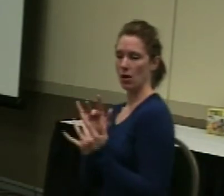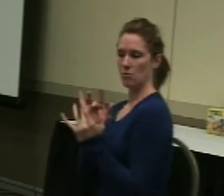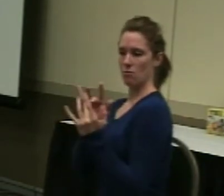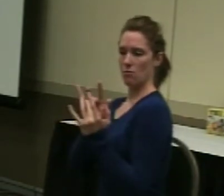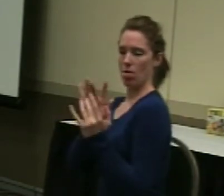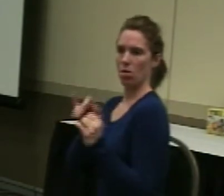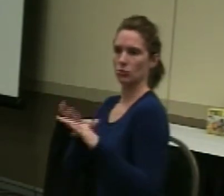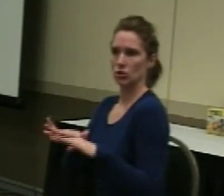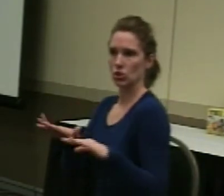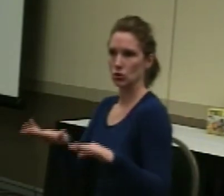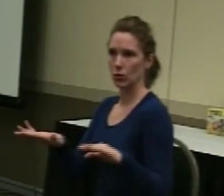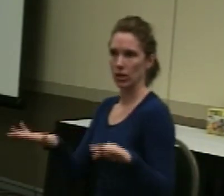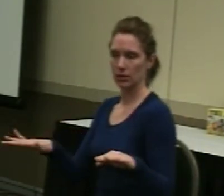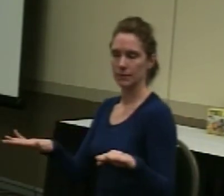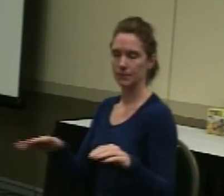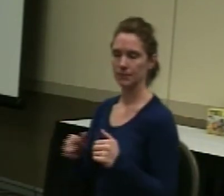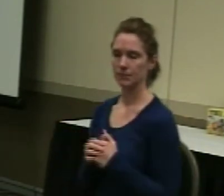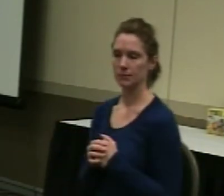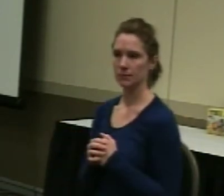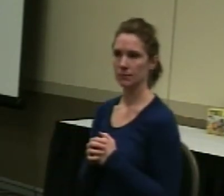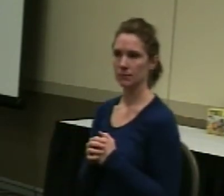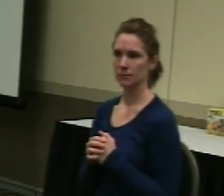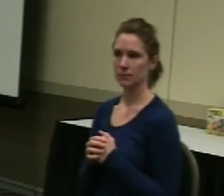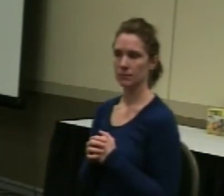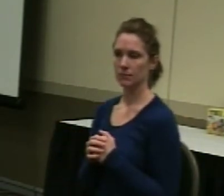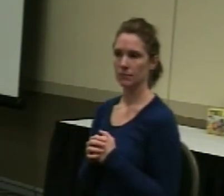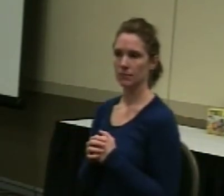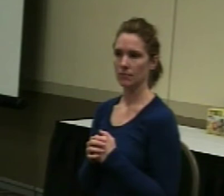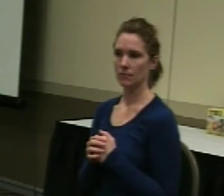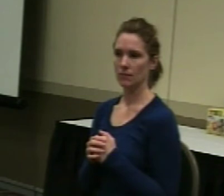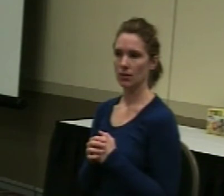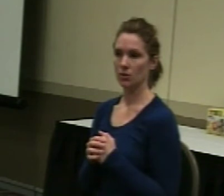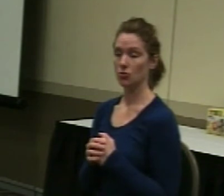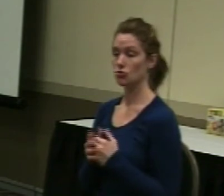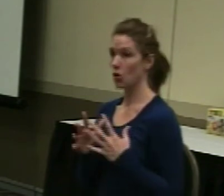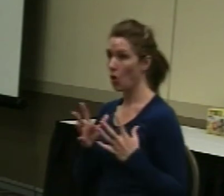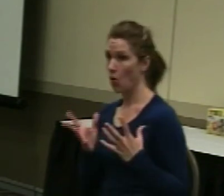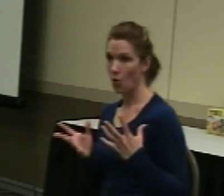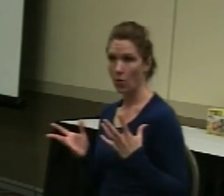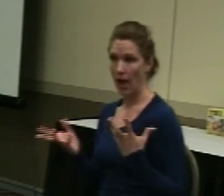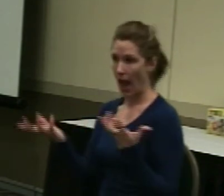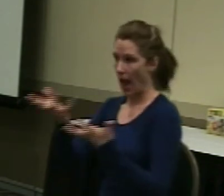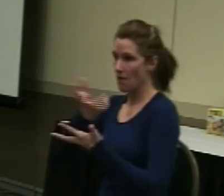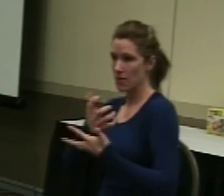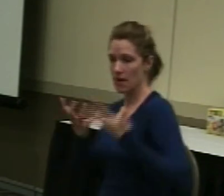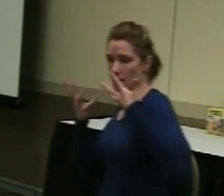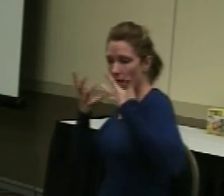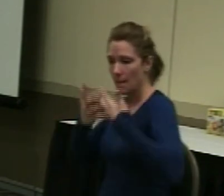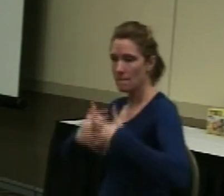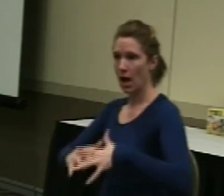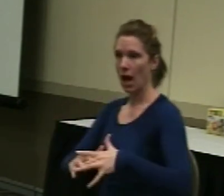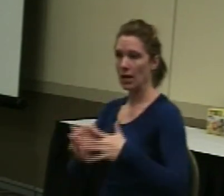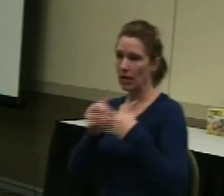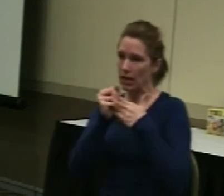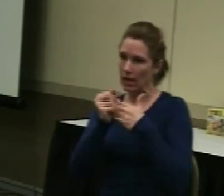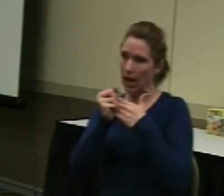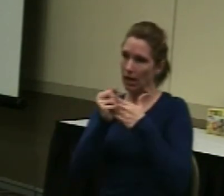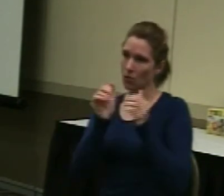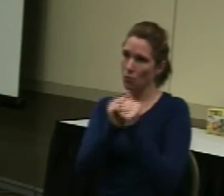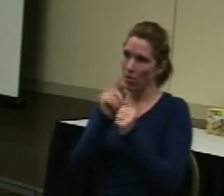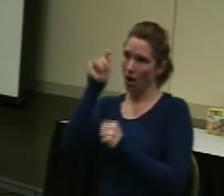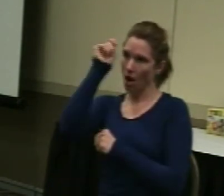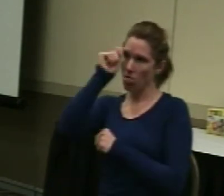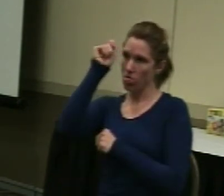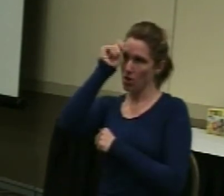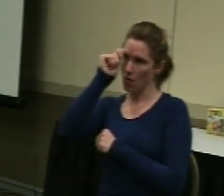reach as educators. Okay, now? So putting it all together, here, guided by our theory